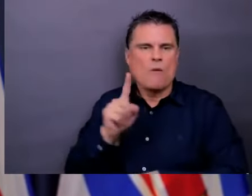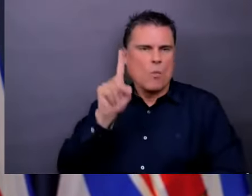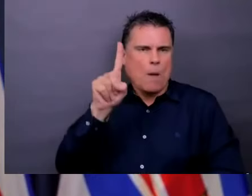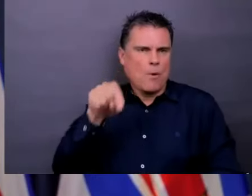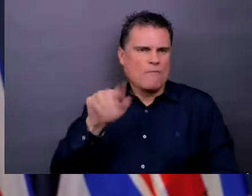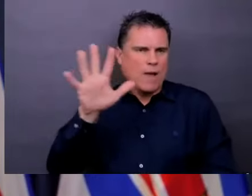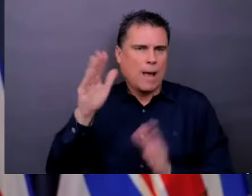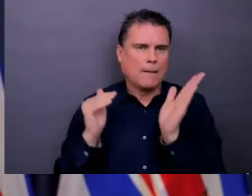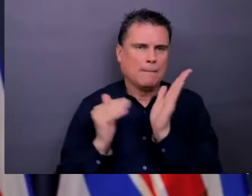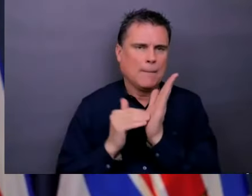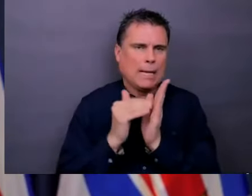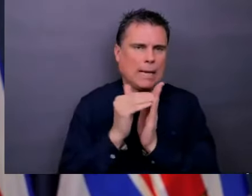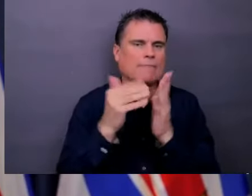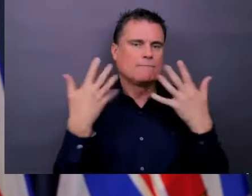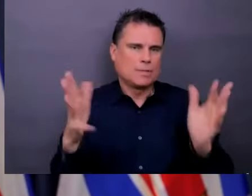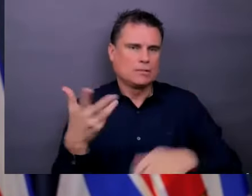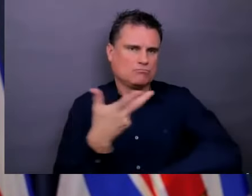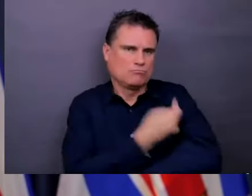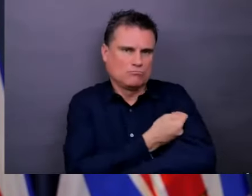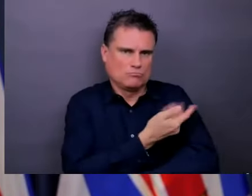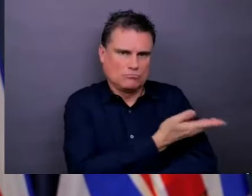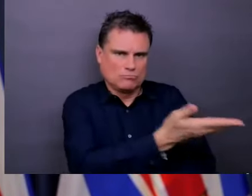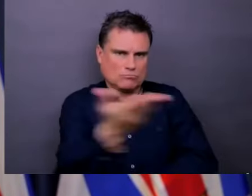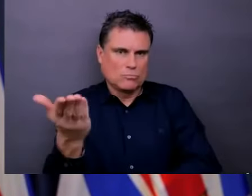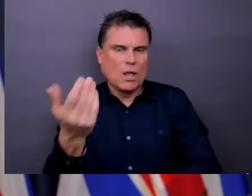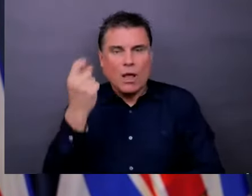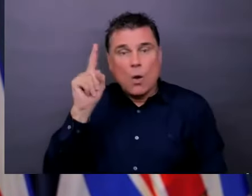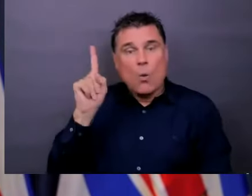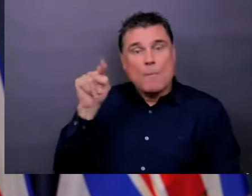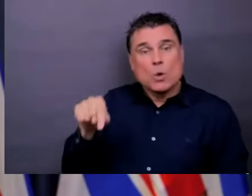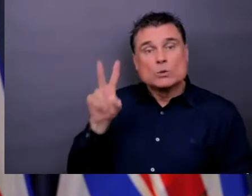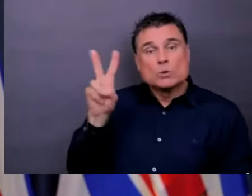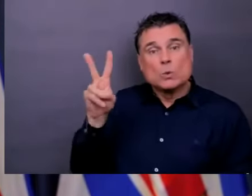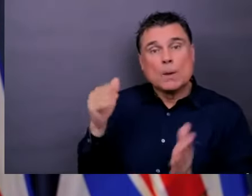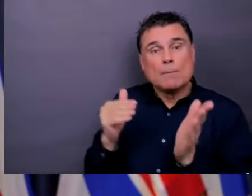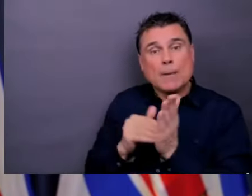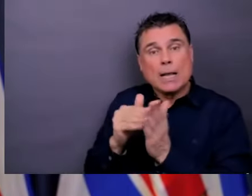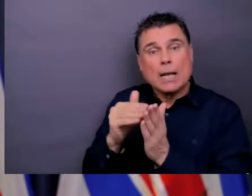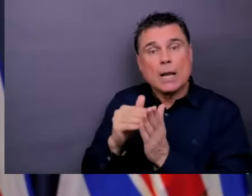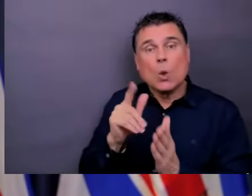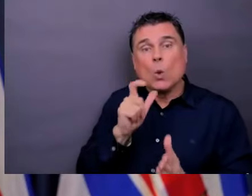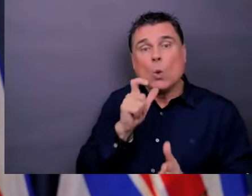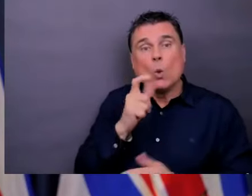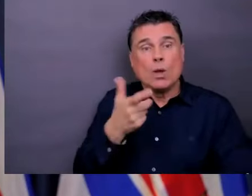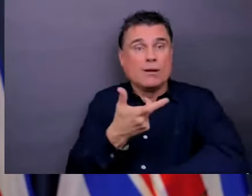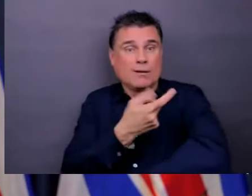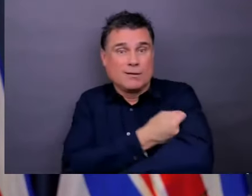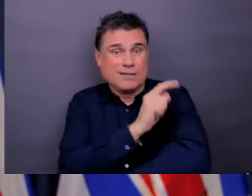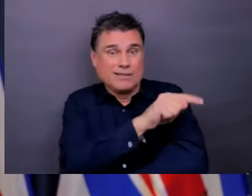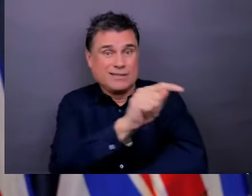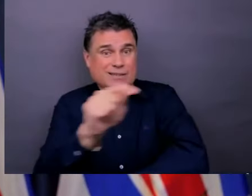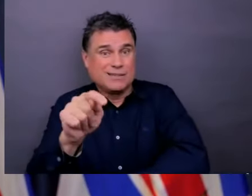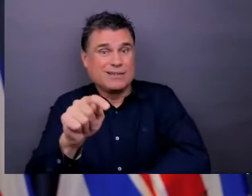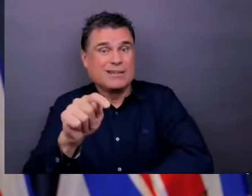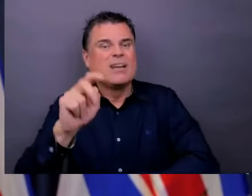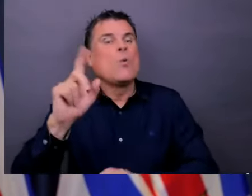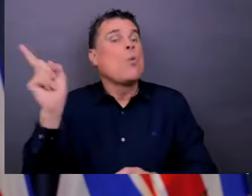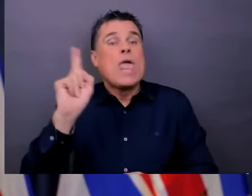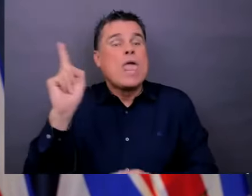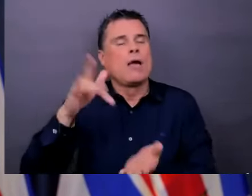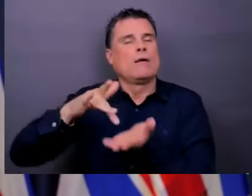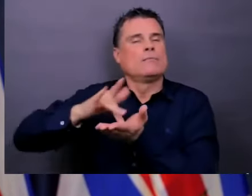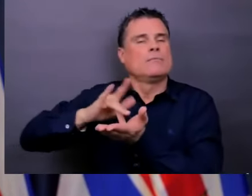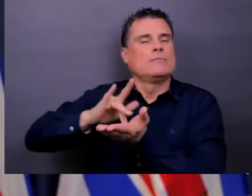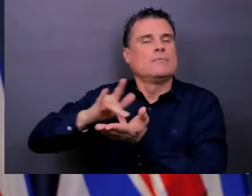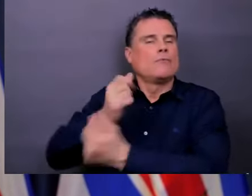1,062,970 have been delivered by pharmacists, which is an increase from 724,000 for the same period last year, so an